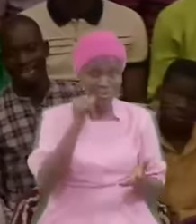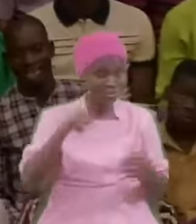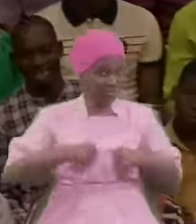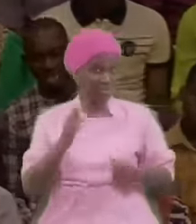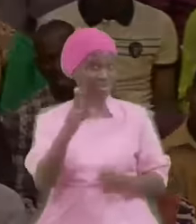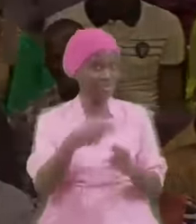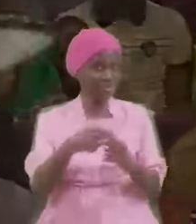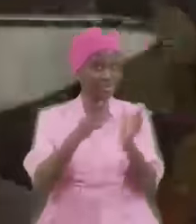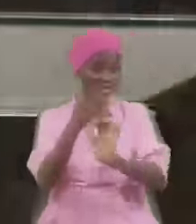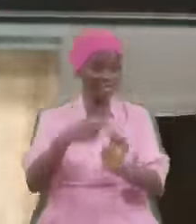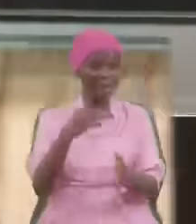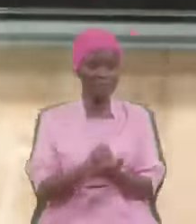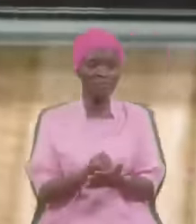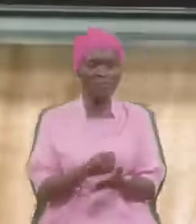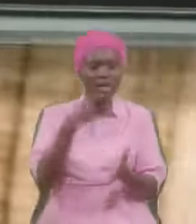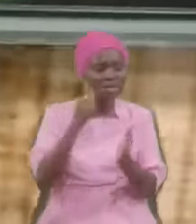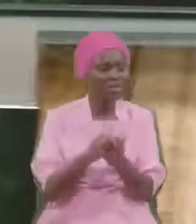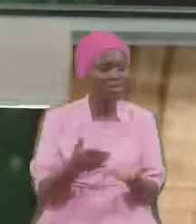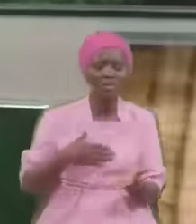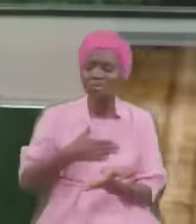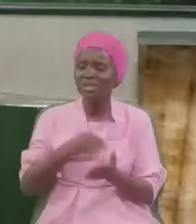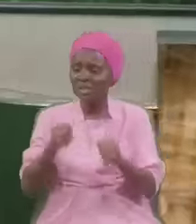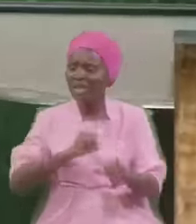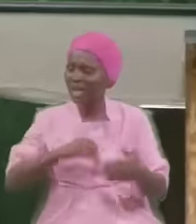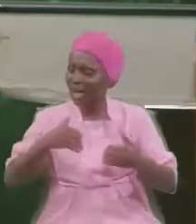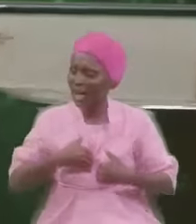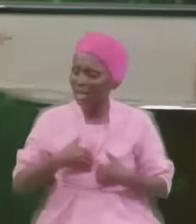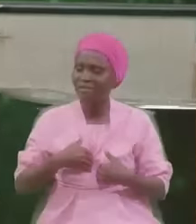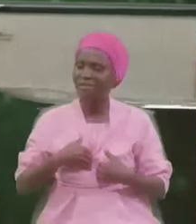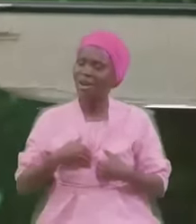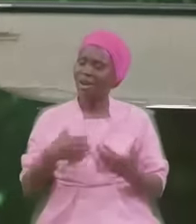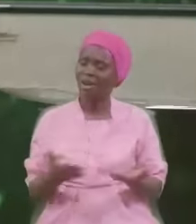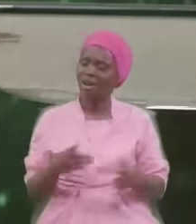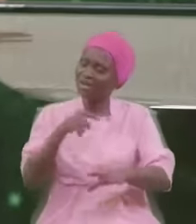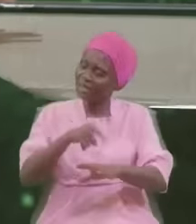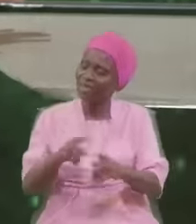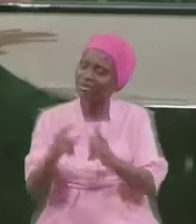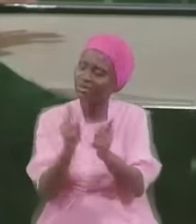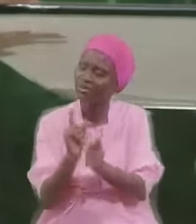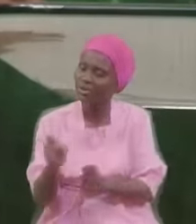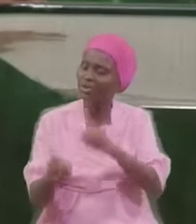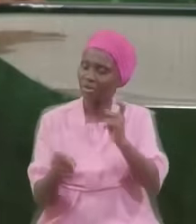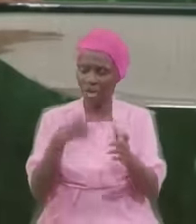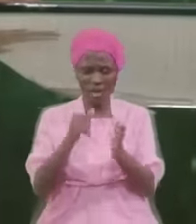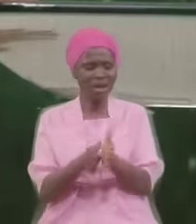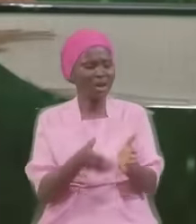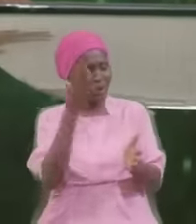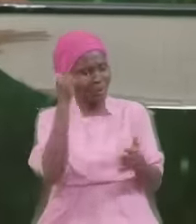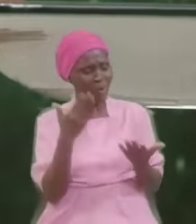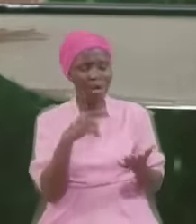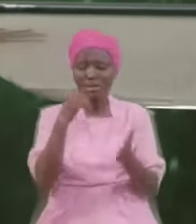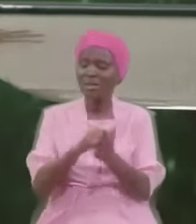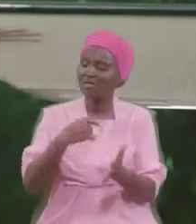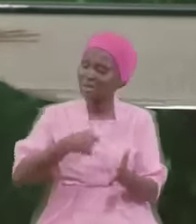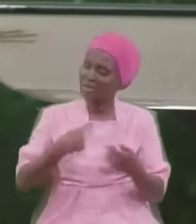And she said, can I have an appointment with you? I said, why? Oh, she said, I've been trying to come and see you